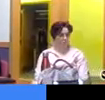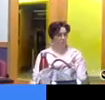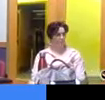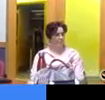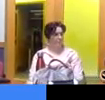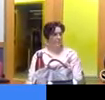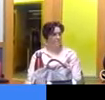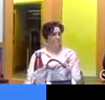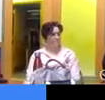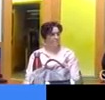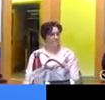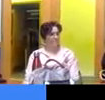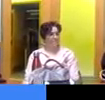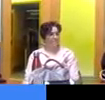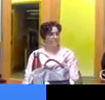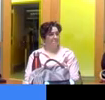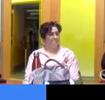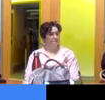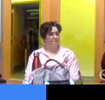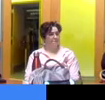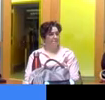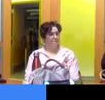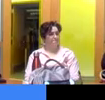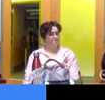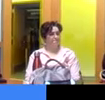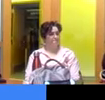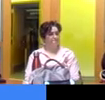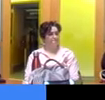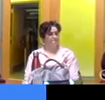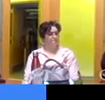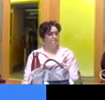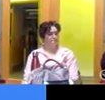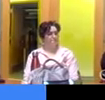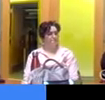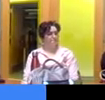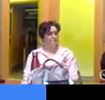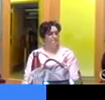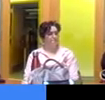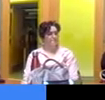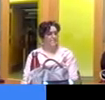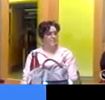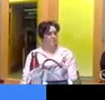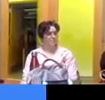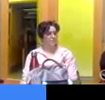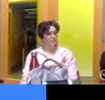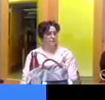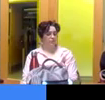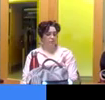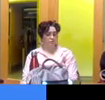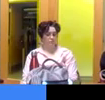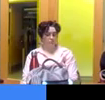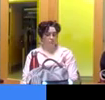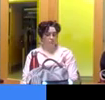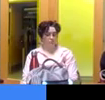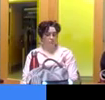is, why we're ordering the tests we're ordering, what the timeline will be for getting their follow-up done, getting their results, making sure that we have their